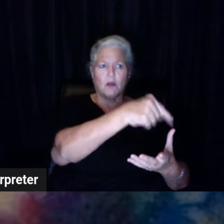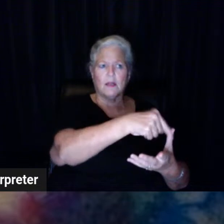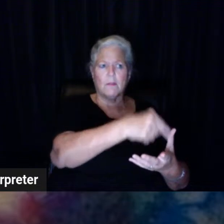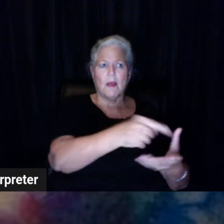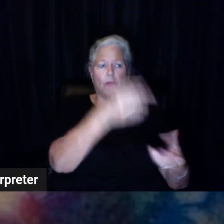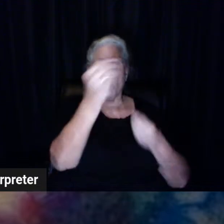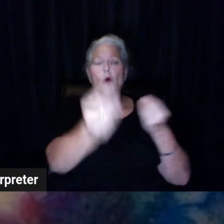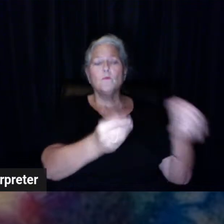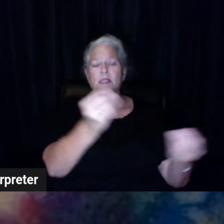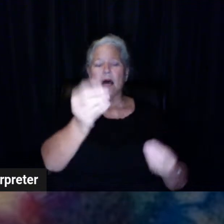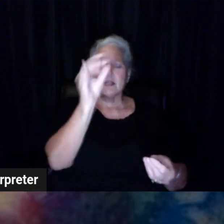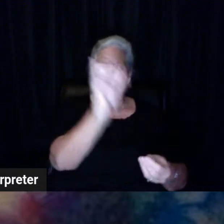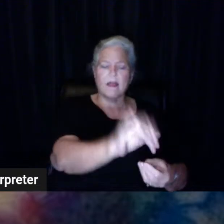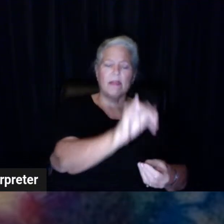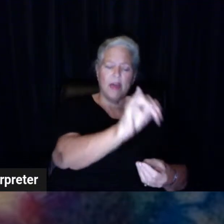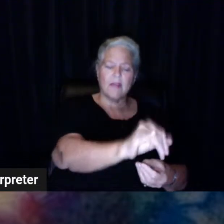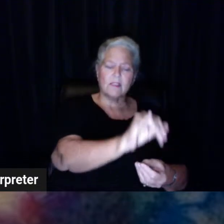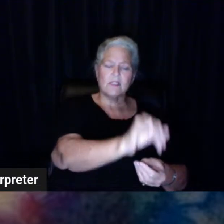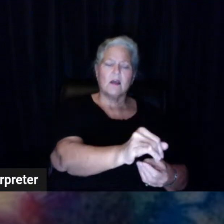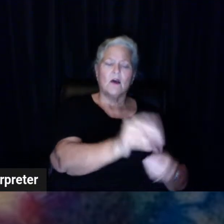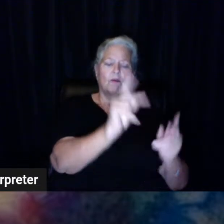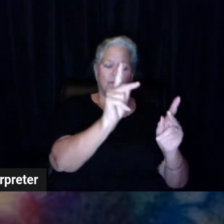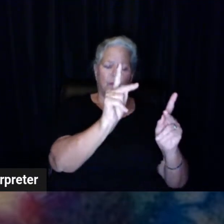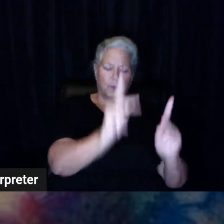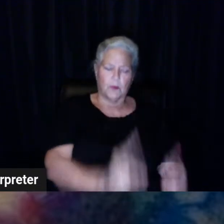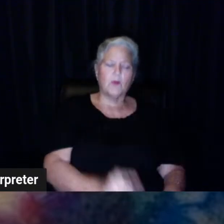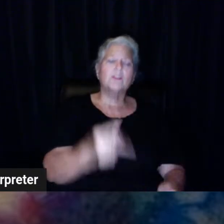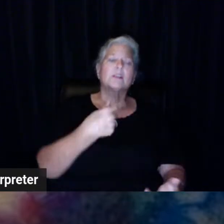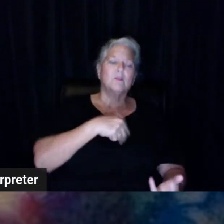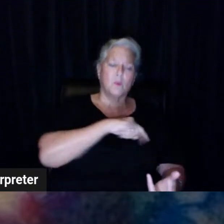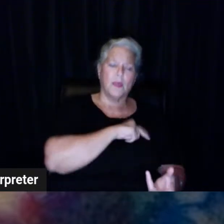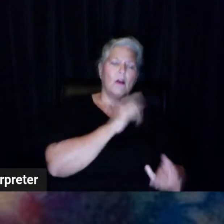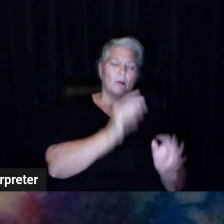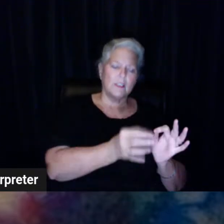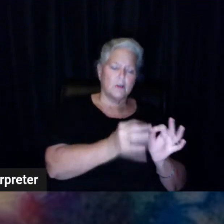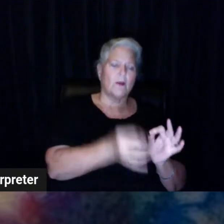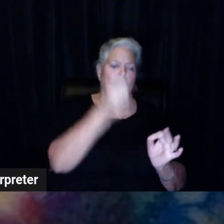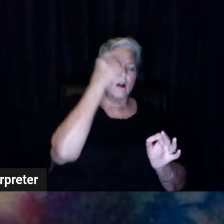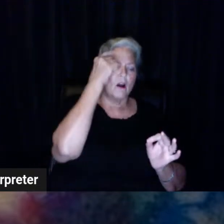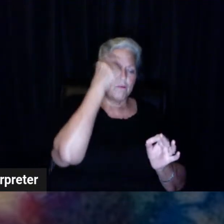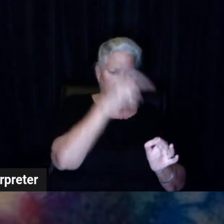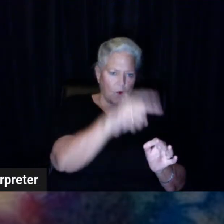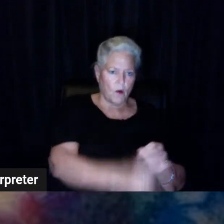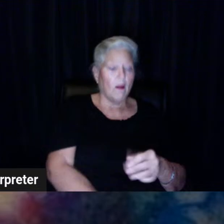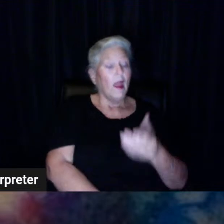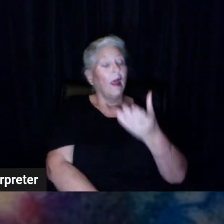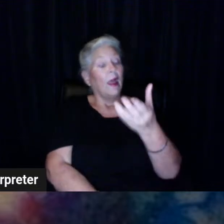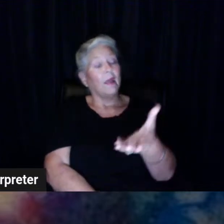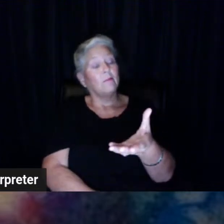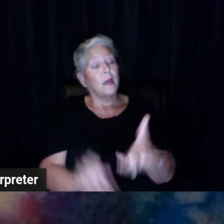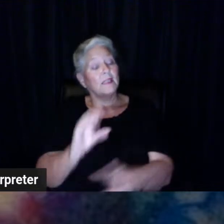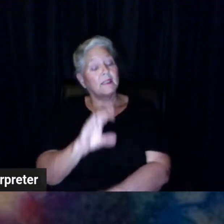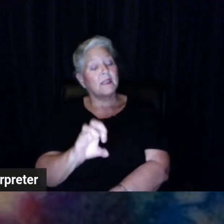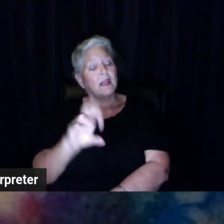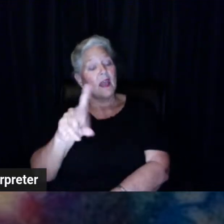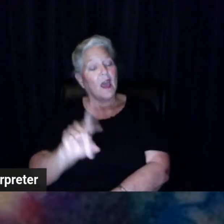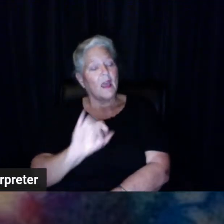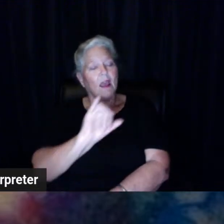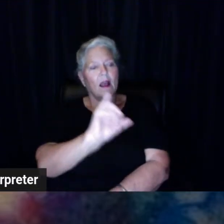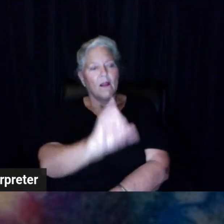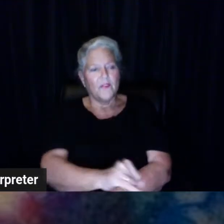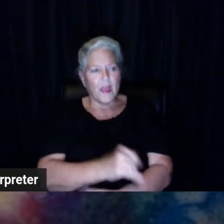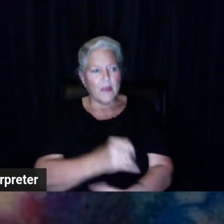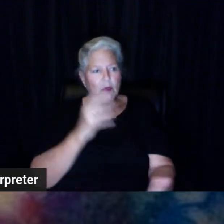I'm talking about the home signs. That's the person we are interpreting for. And my